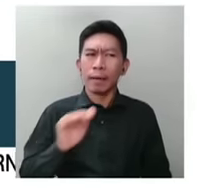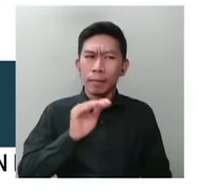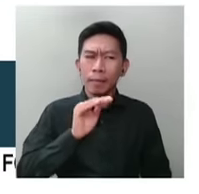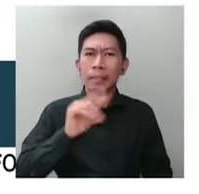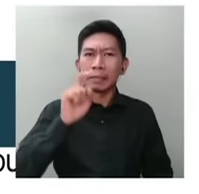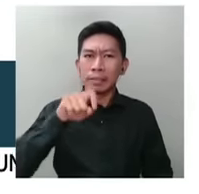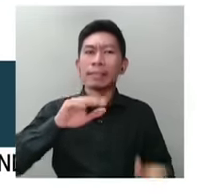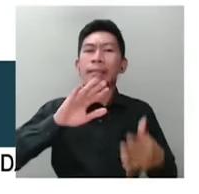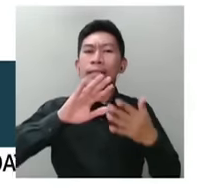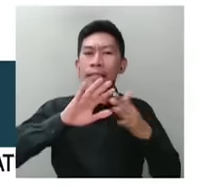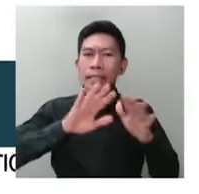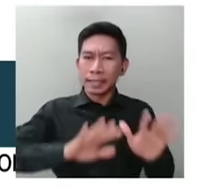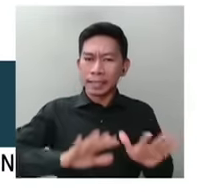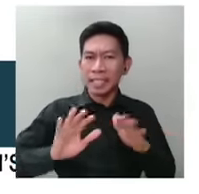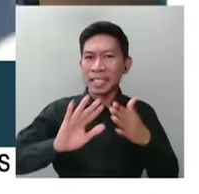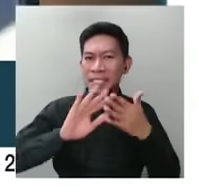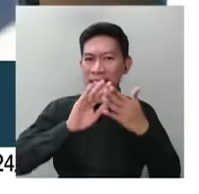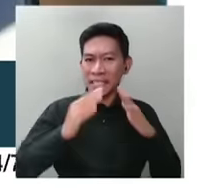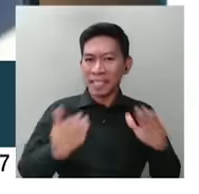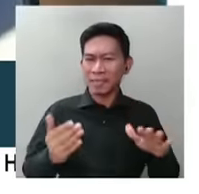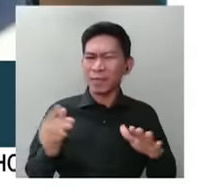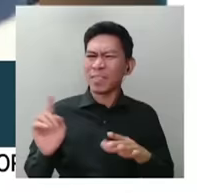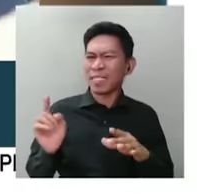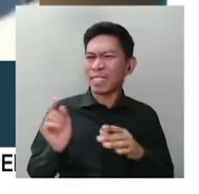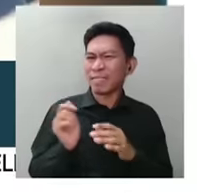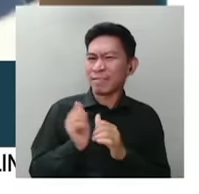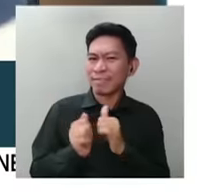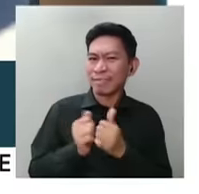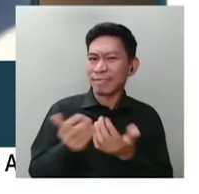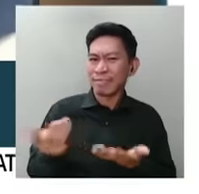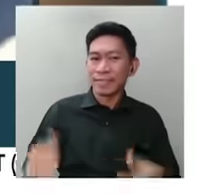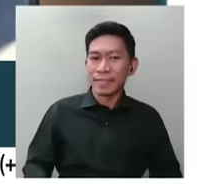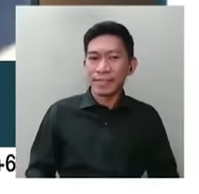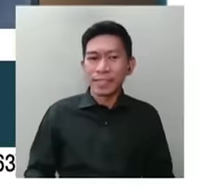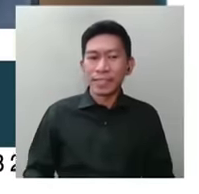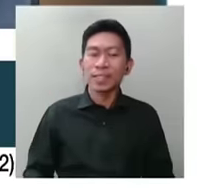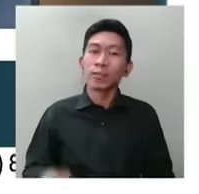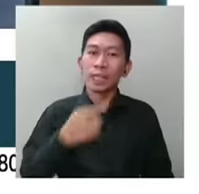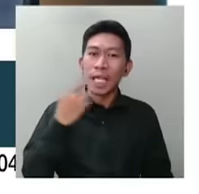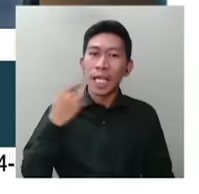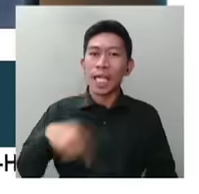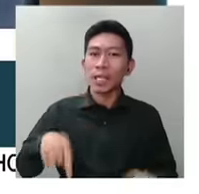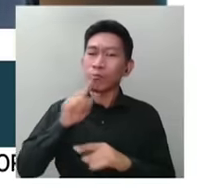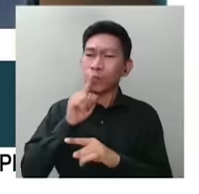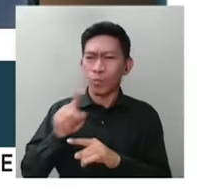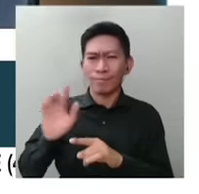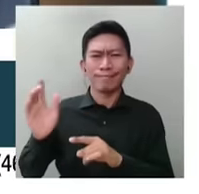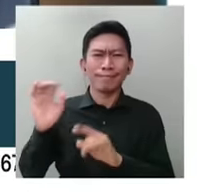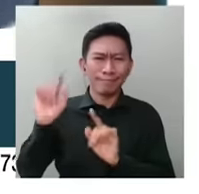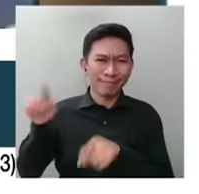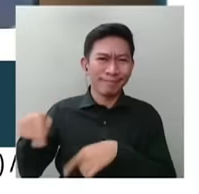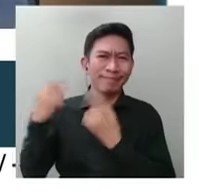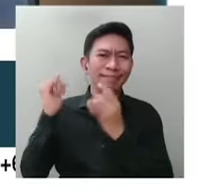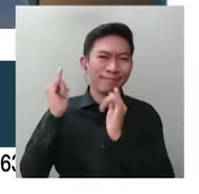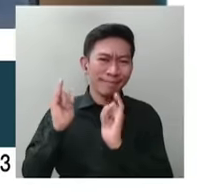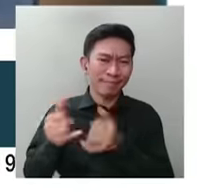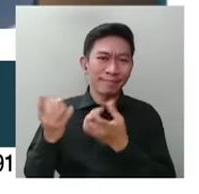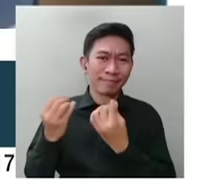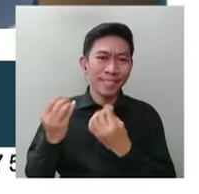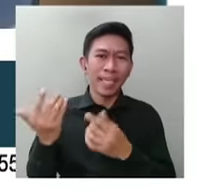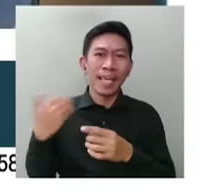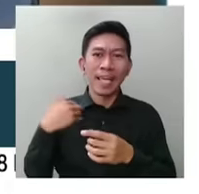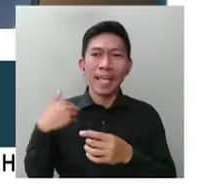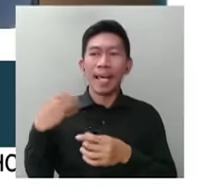thoughts? Well, again, it's a Chinese approach. Basically, they'll do something aggressive, coercive, and